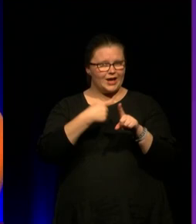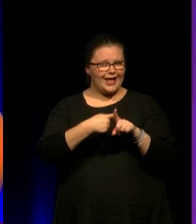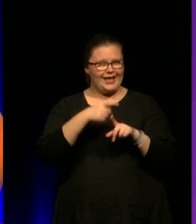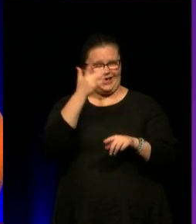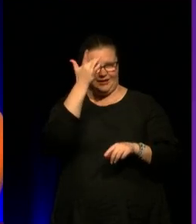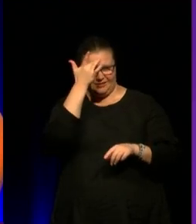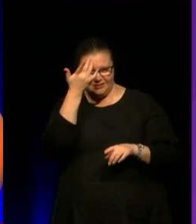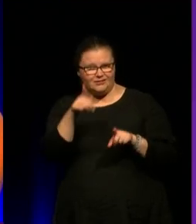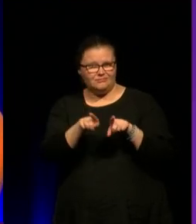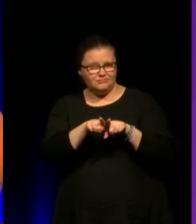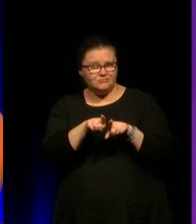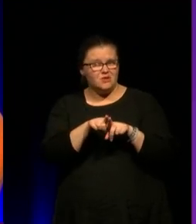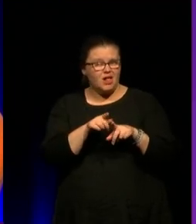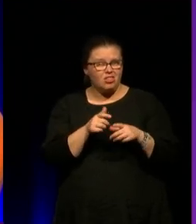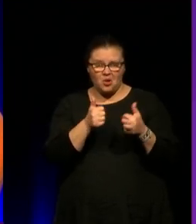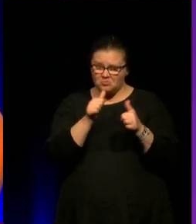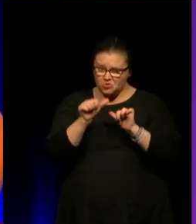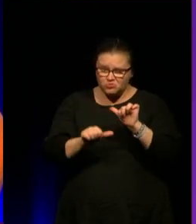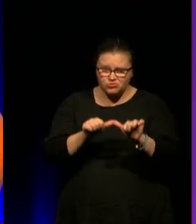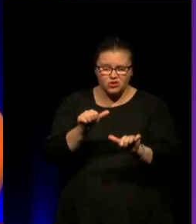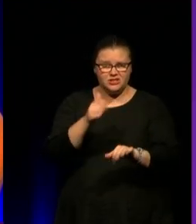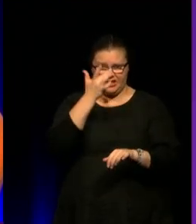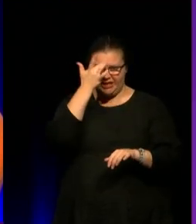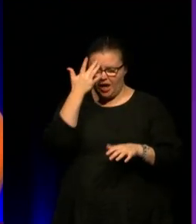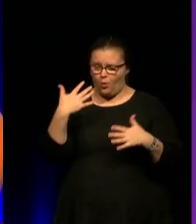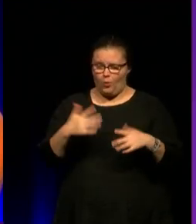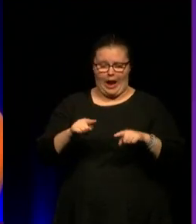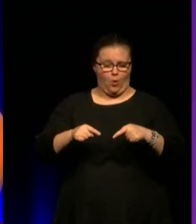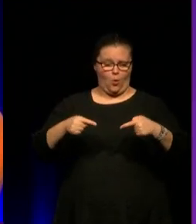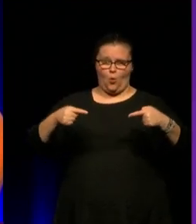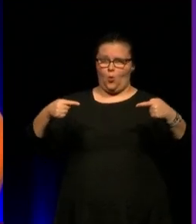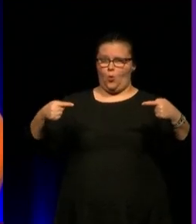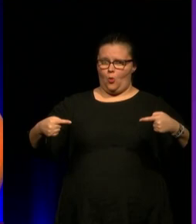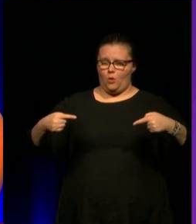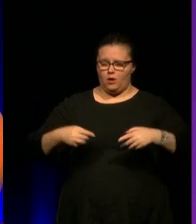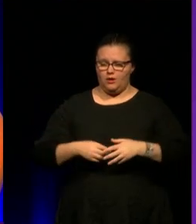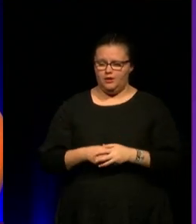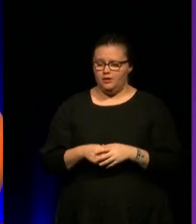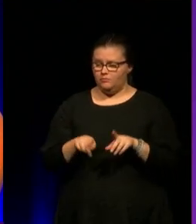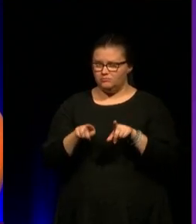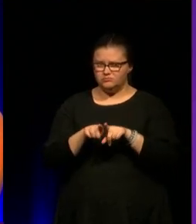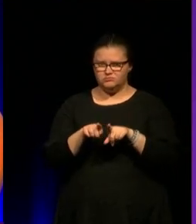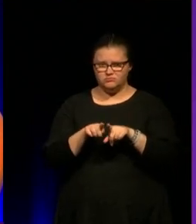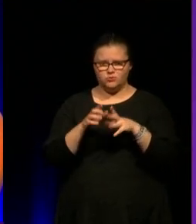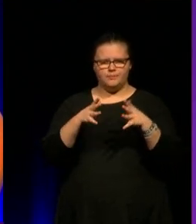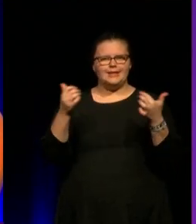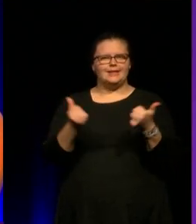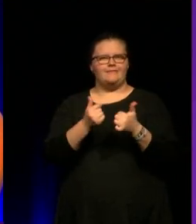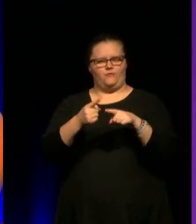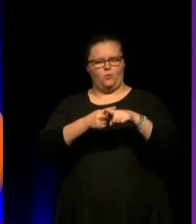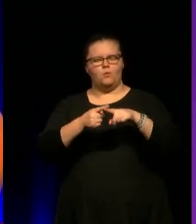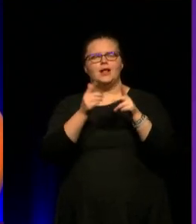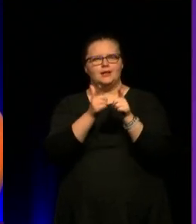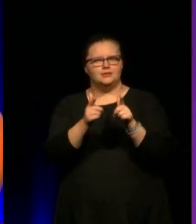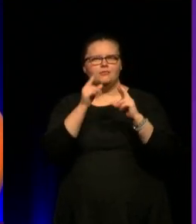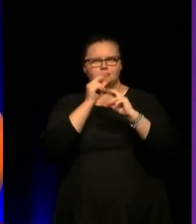And we're making good progress there. India has an enormous challenge and also has a big enough English-speaking population that we would be